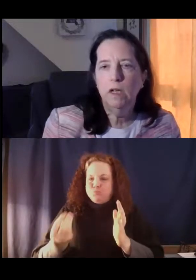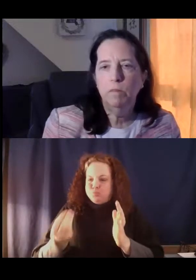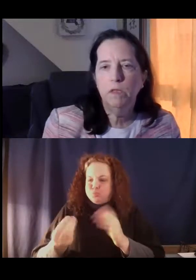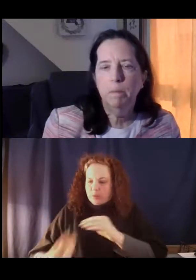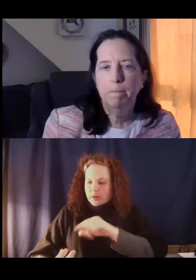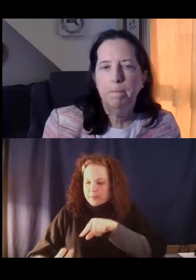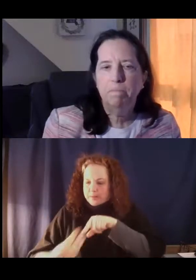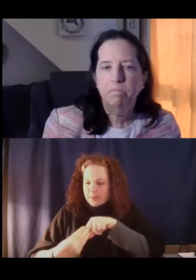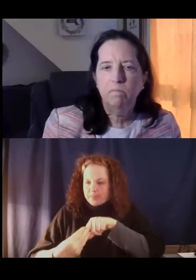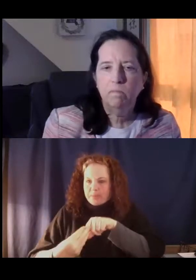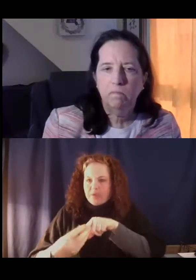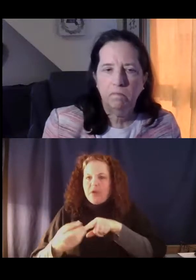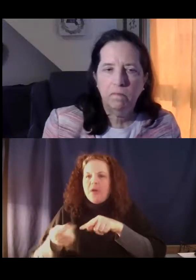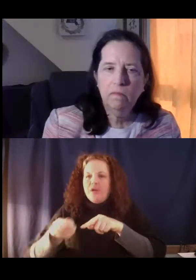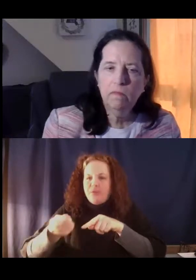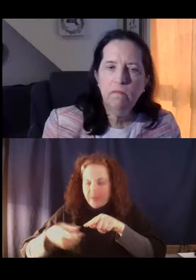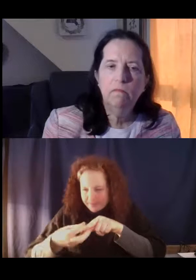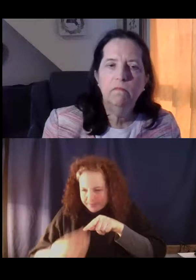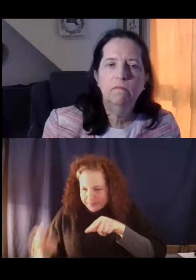ball tips.